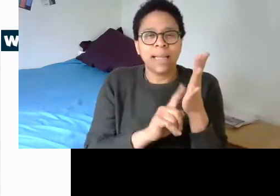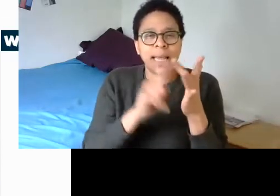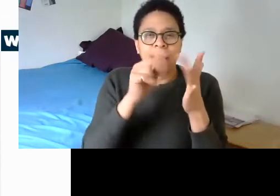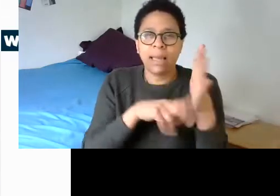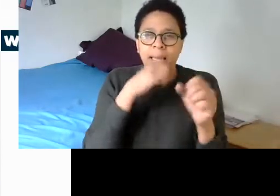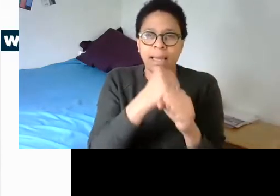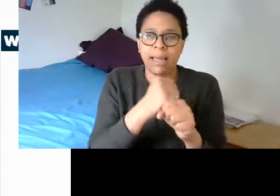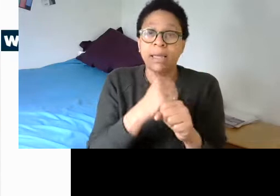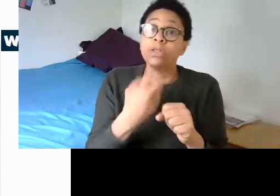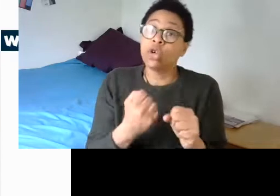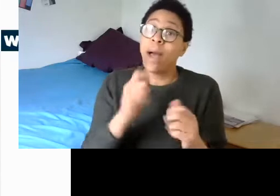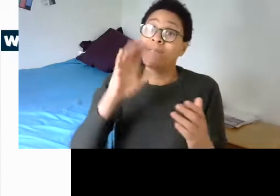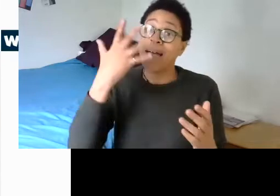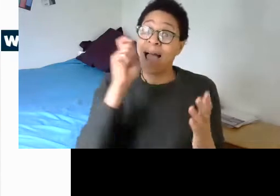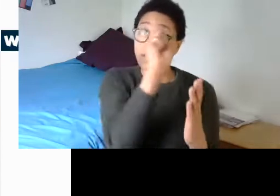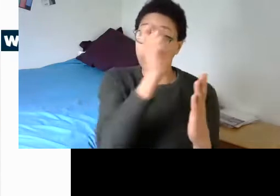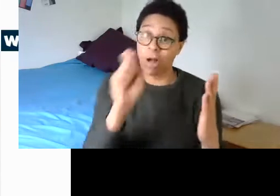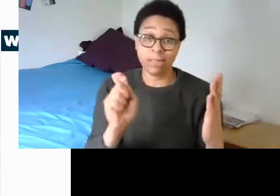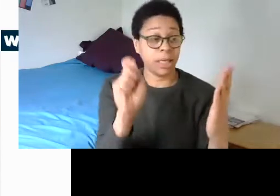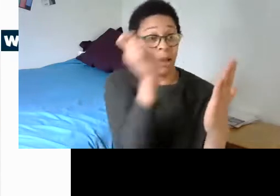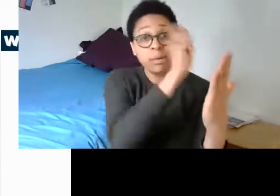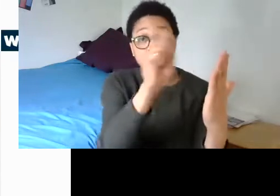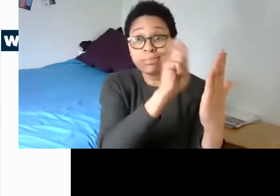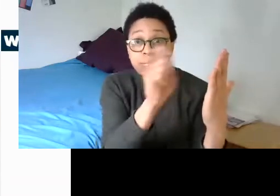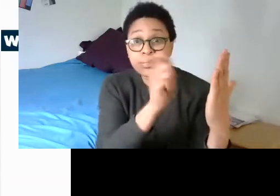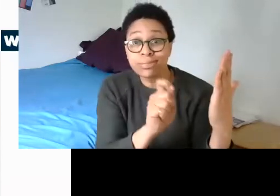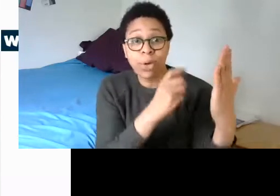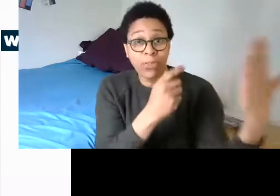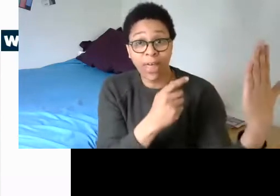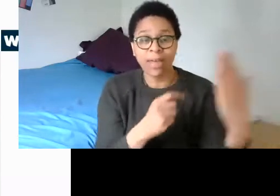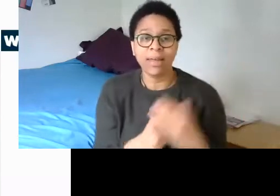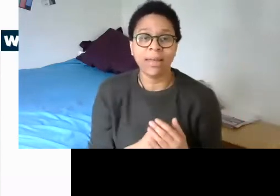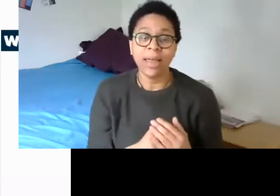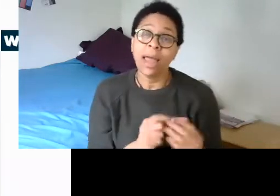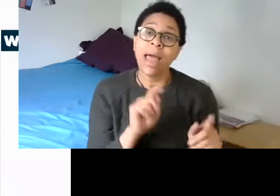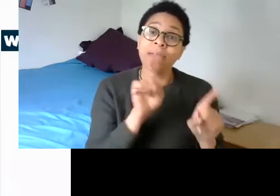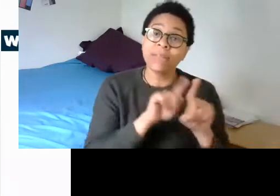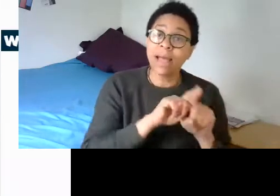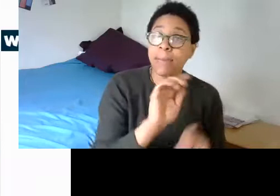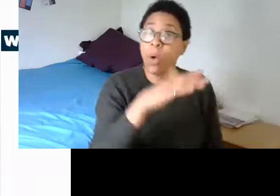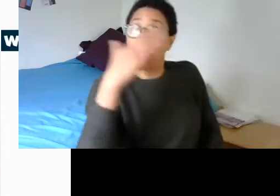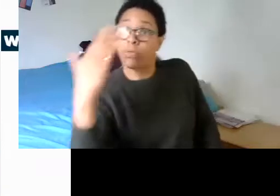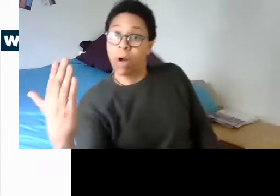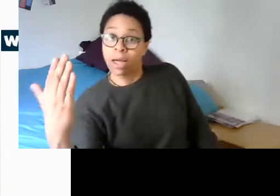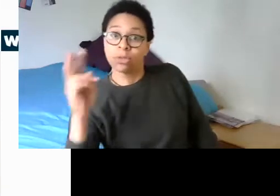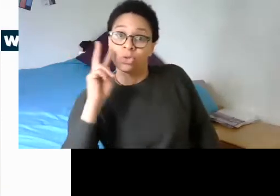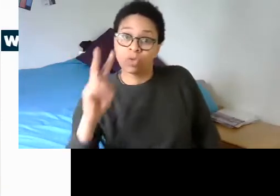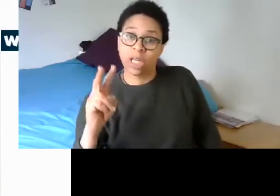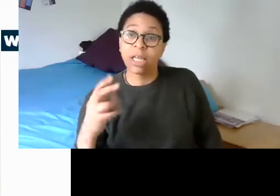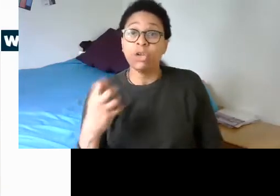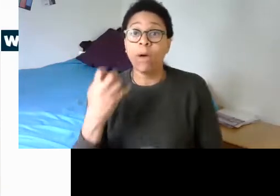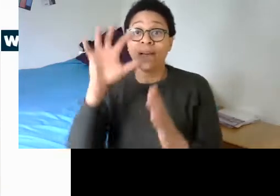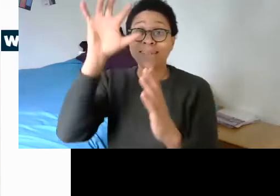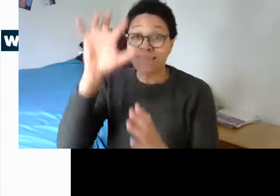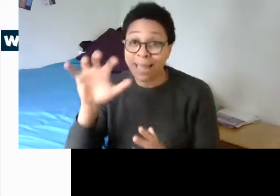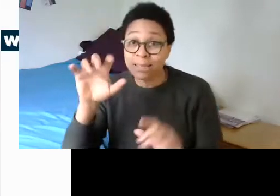recipes across the page. It's the same on the right, where there's a printed recipe at the top for making a liquor against toothache, and below are